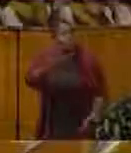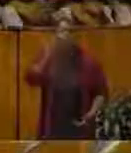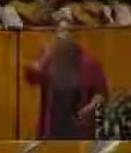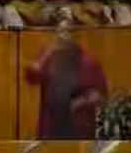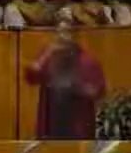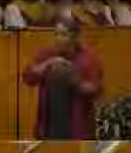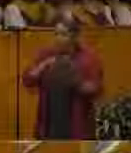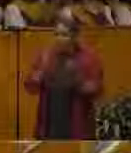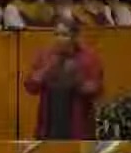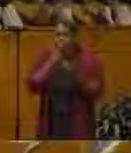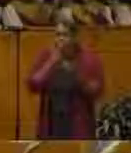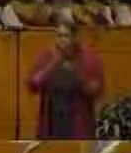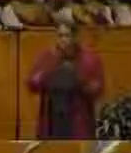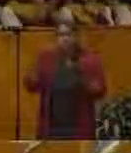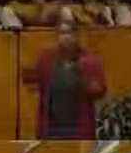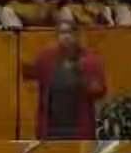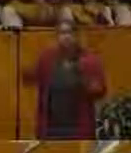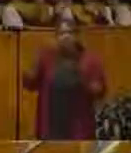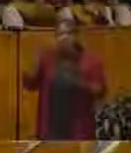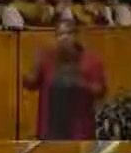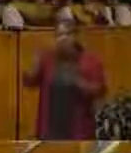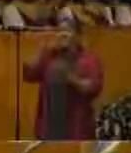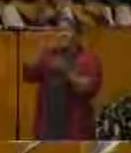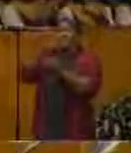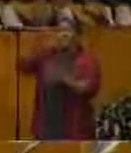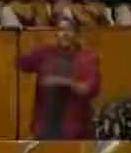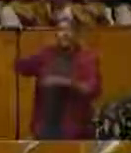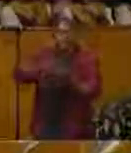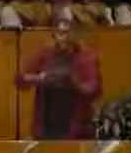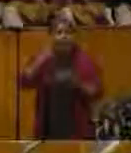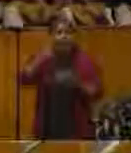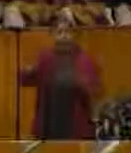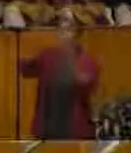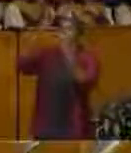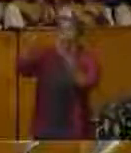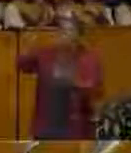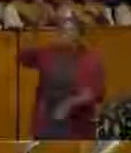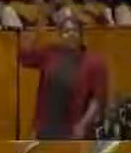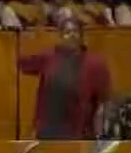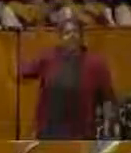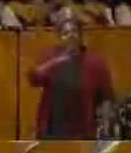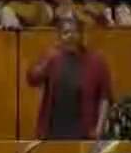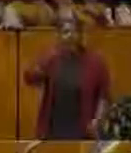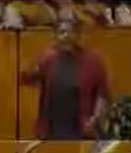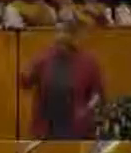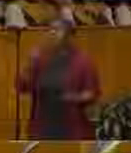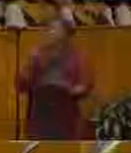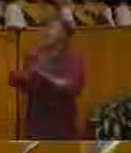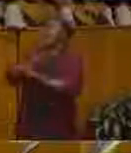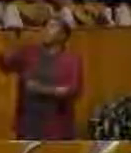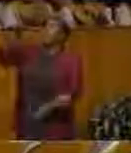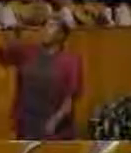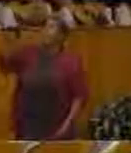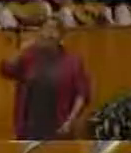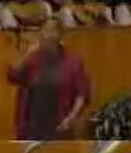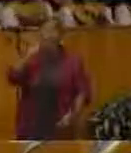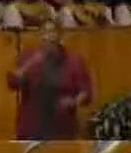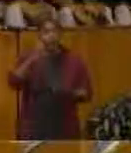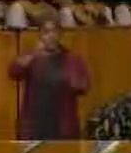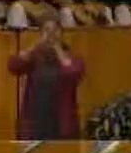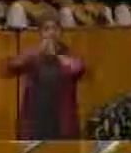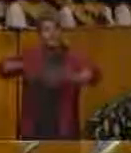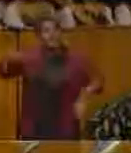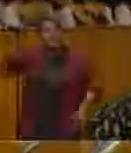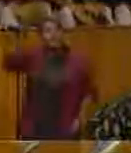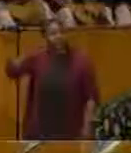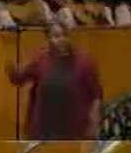the goodness of God and the faithfulness of God and the mercy of God and the love of God and the peace